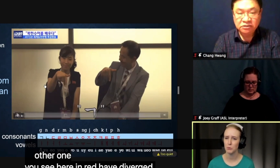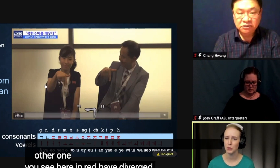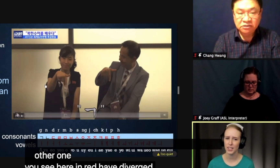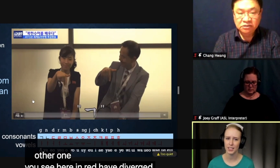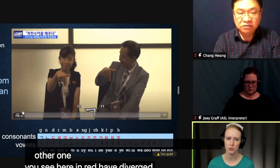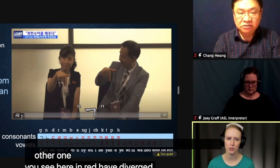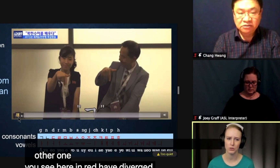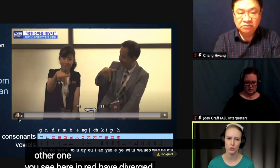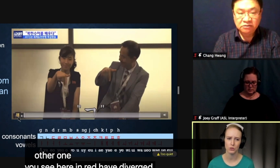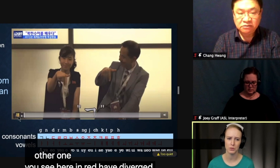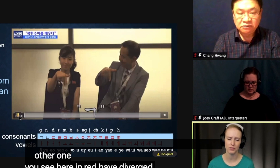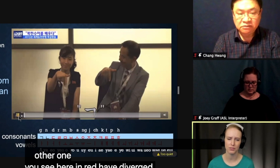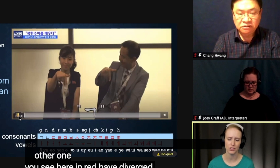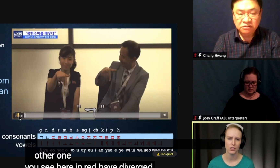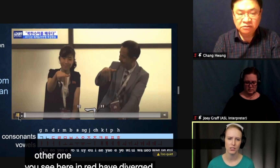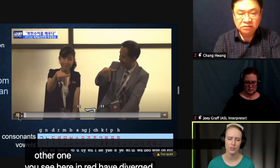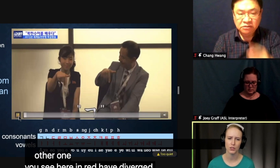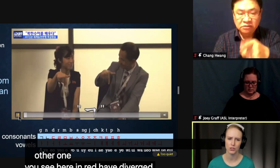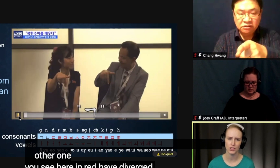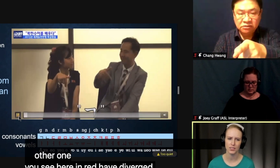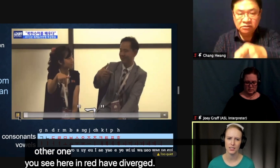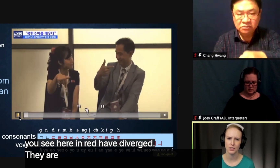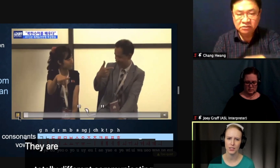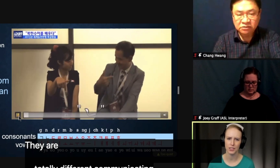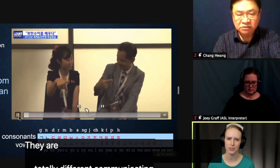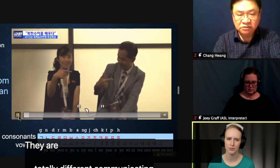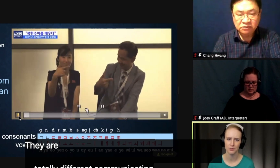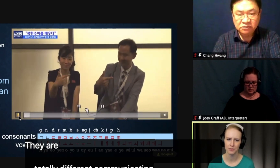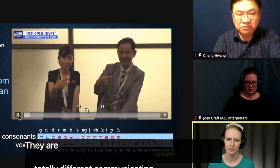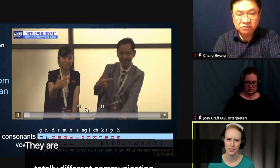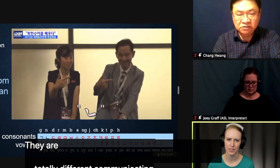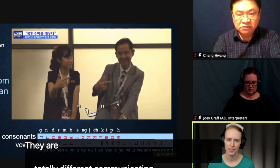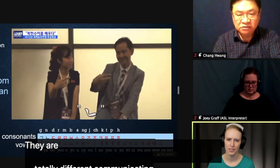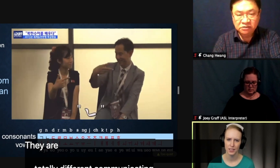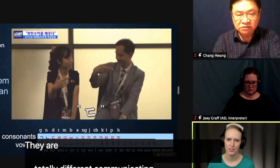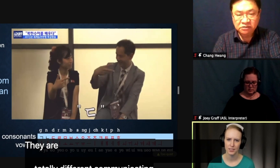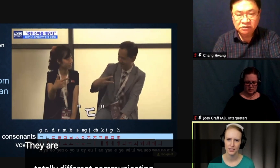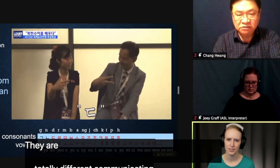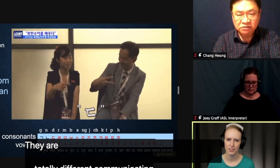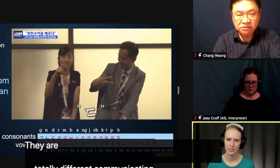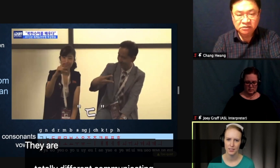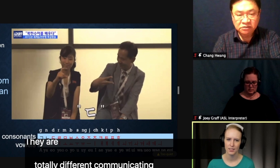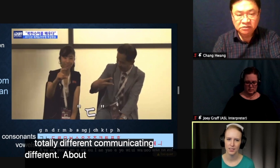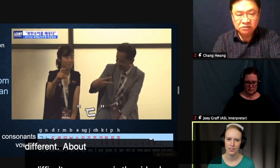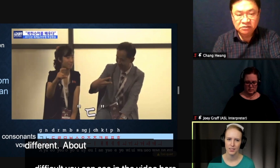different, which made communicating between those two groups difficult. You can see it in this video here.